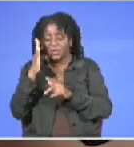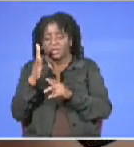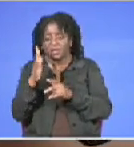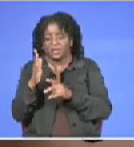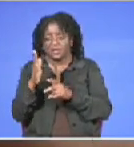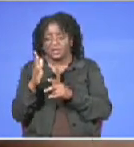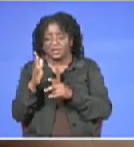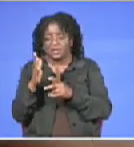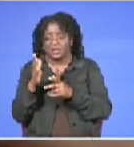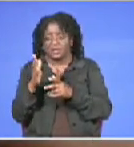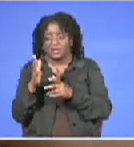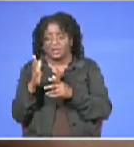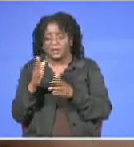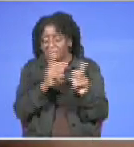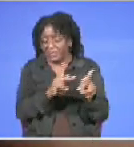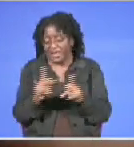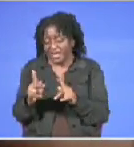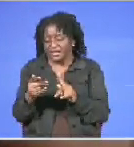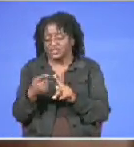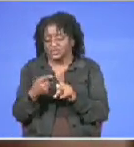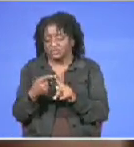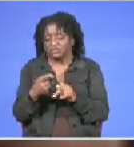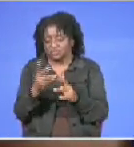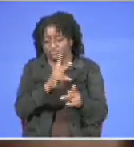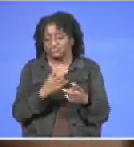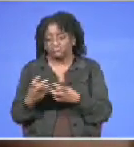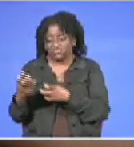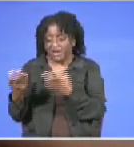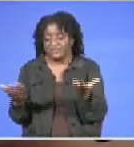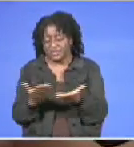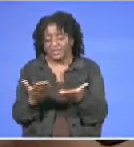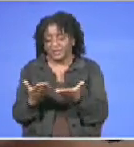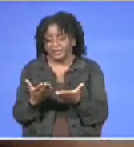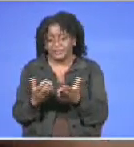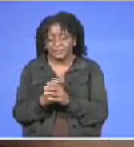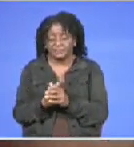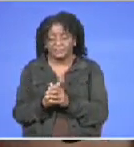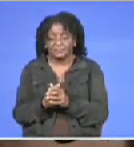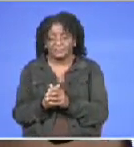what happens before I make concrete plans.